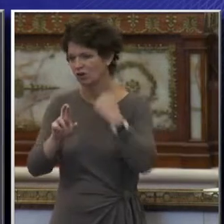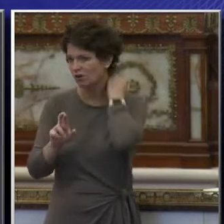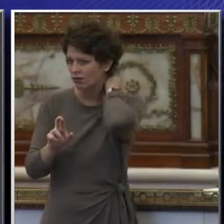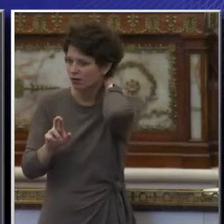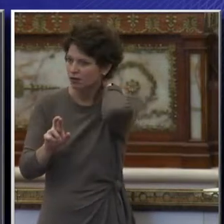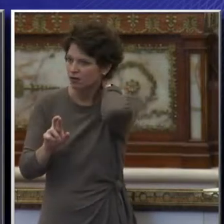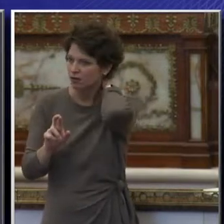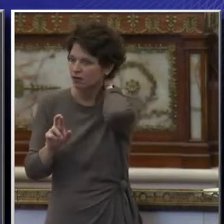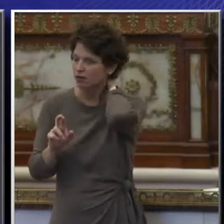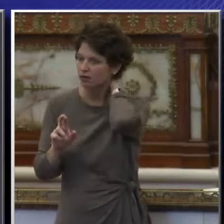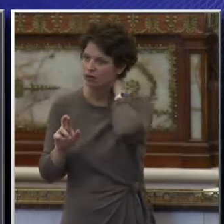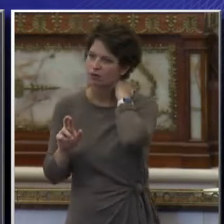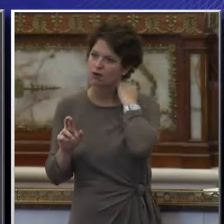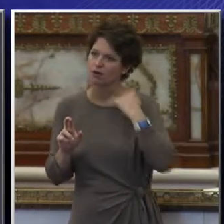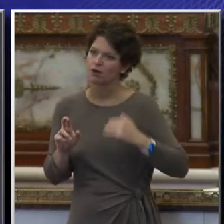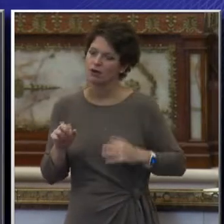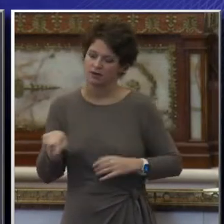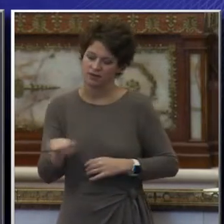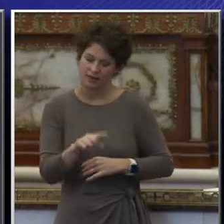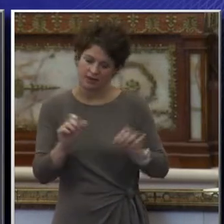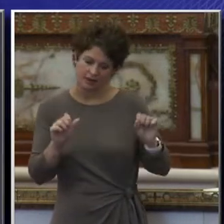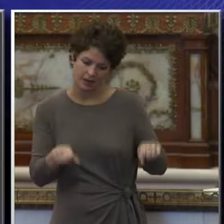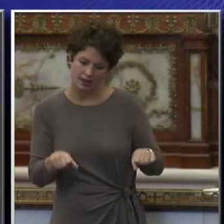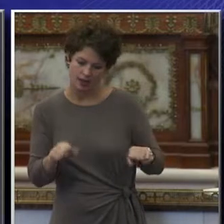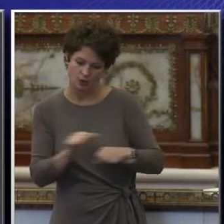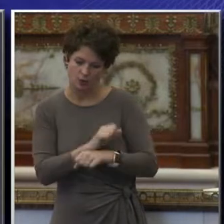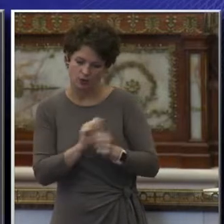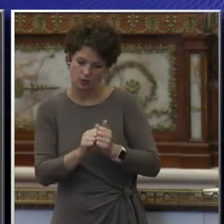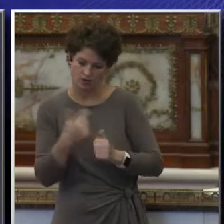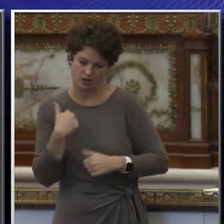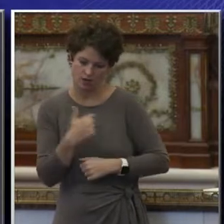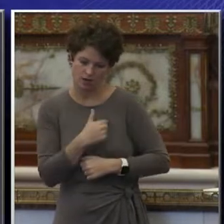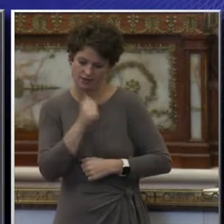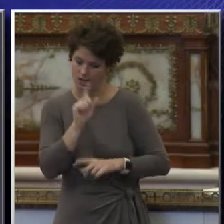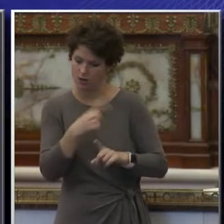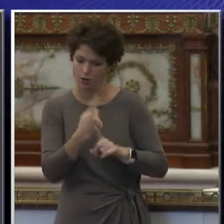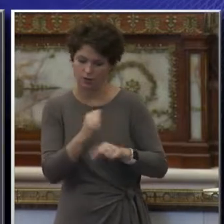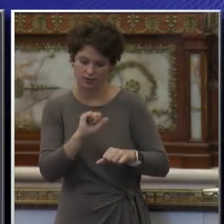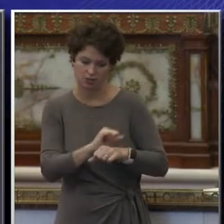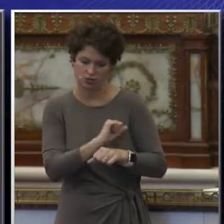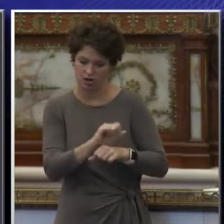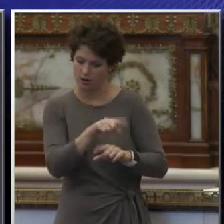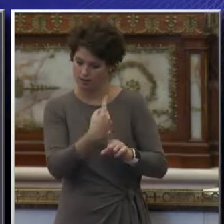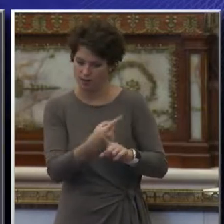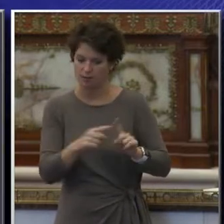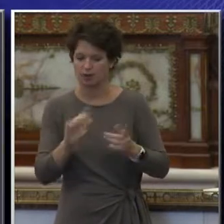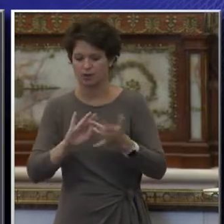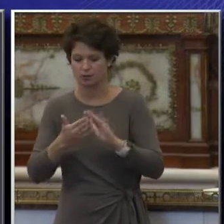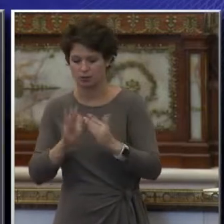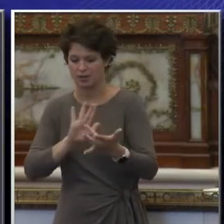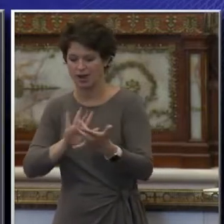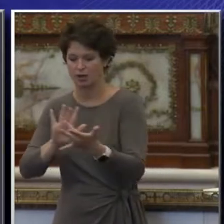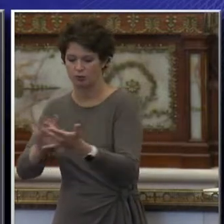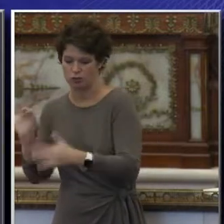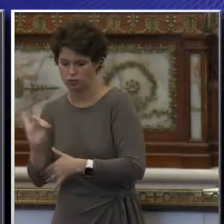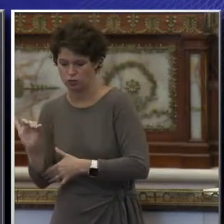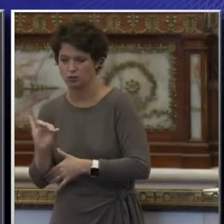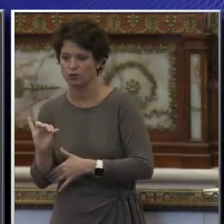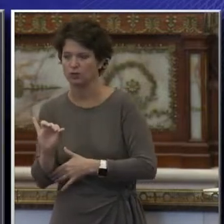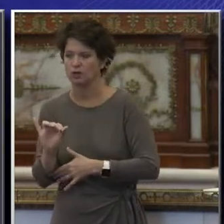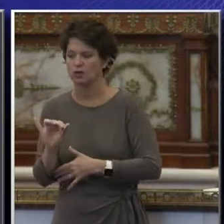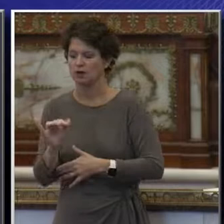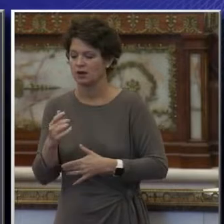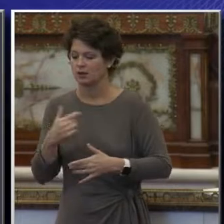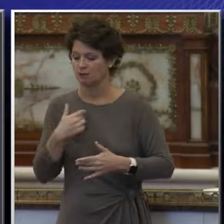know, are able to work with us not only on jobs but community outreach. So they're, you know,